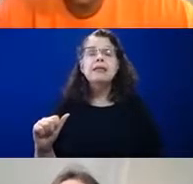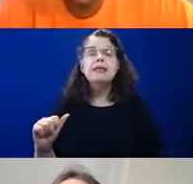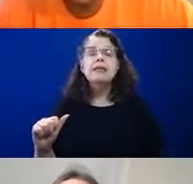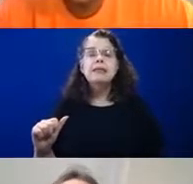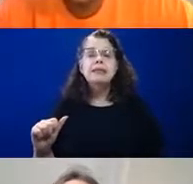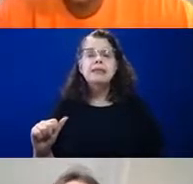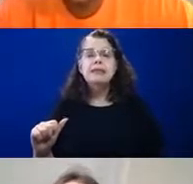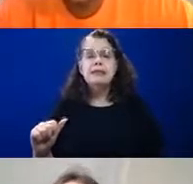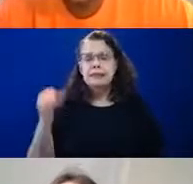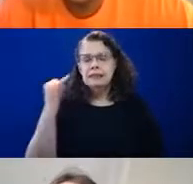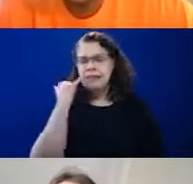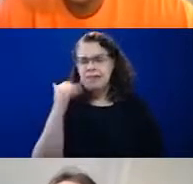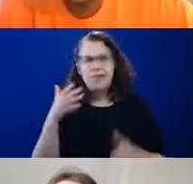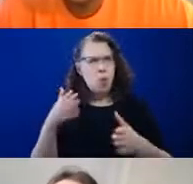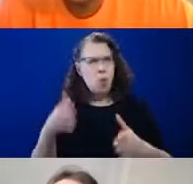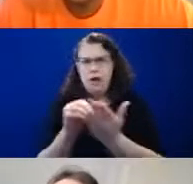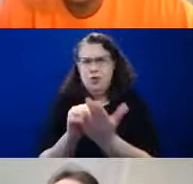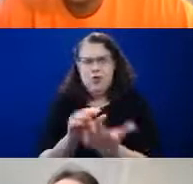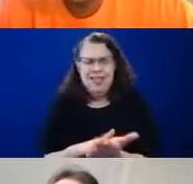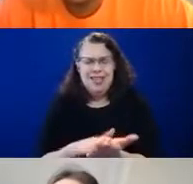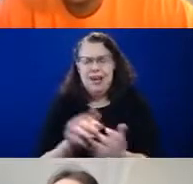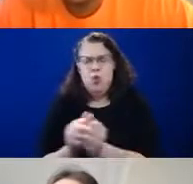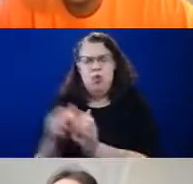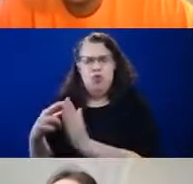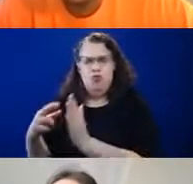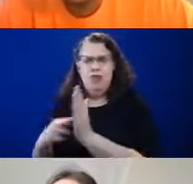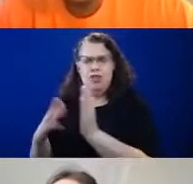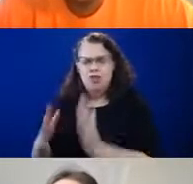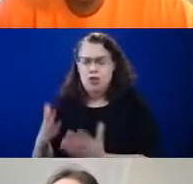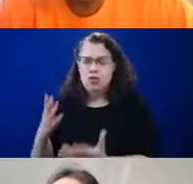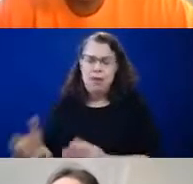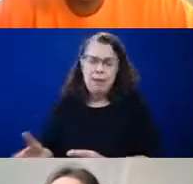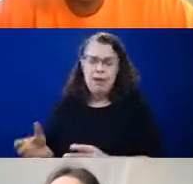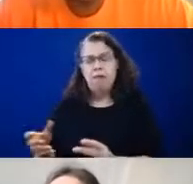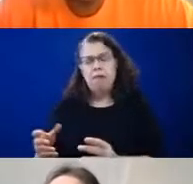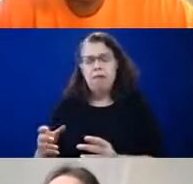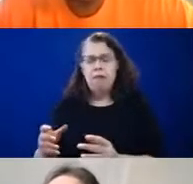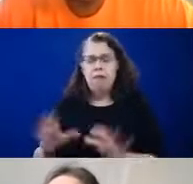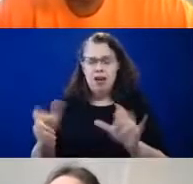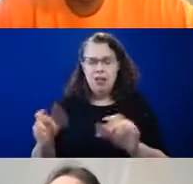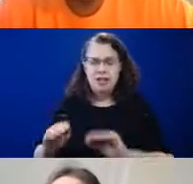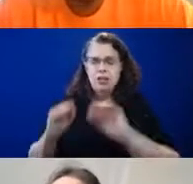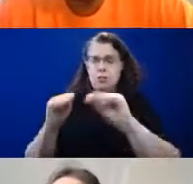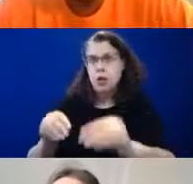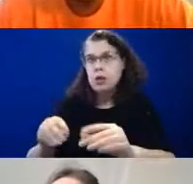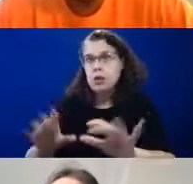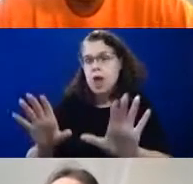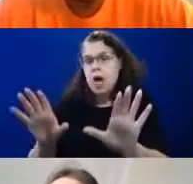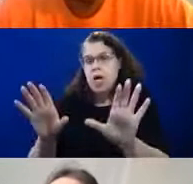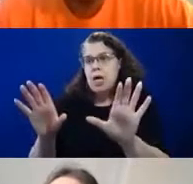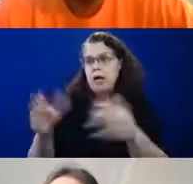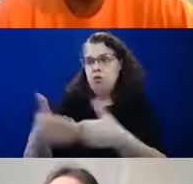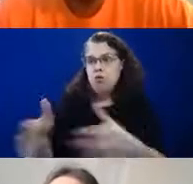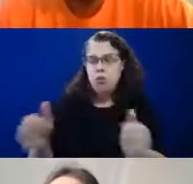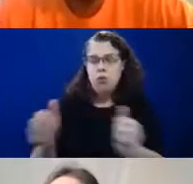noted in like registrar, and then maybe a classroom that is more accessible in terms of restrooms and whatever